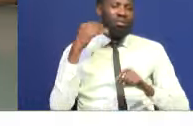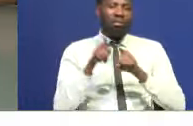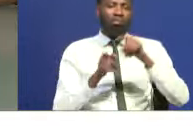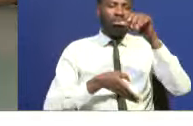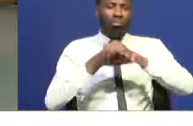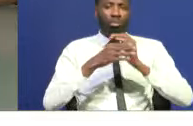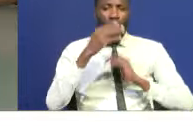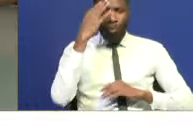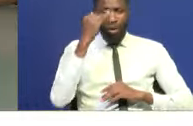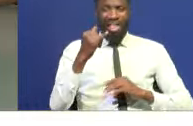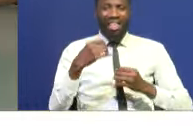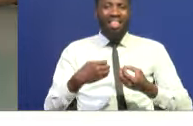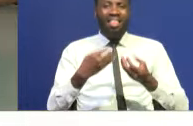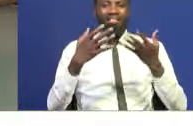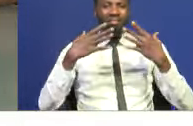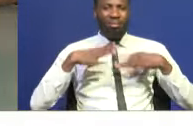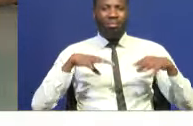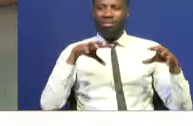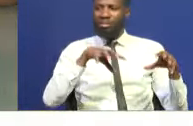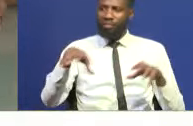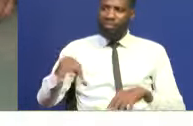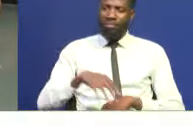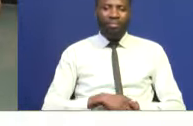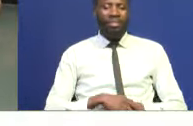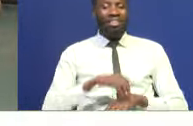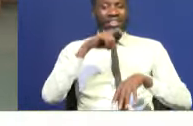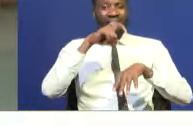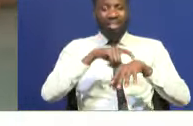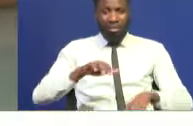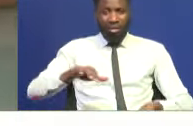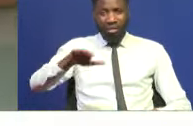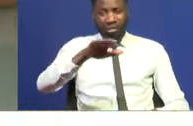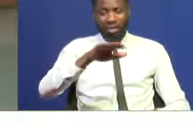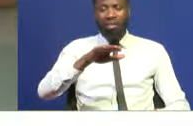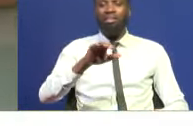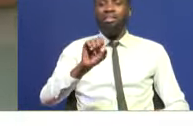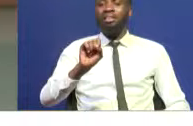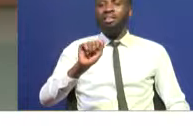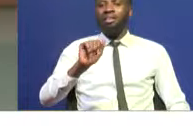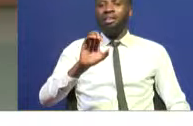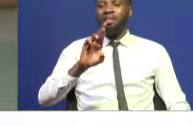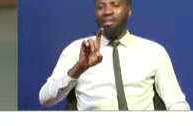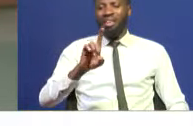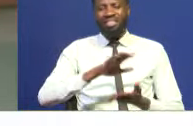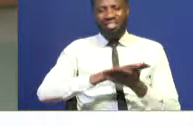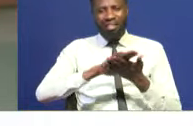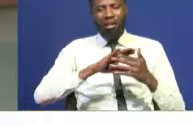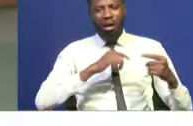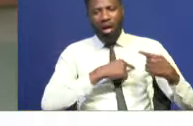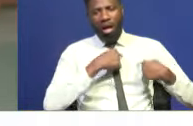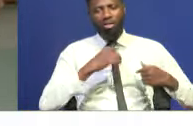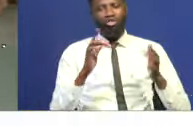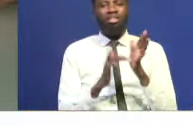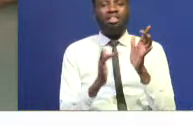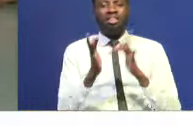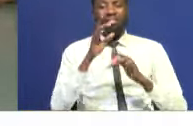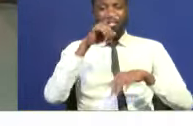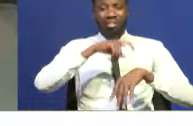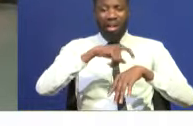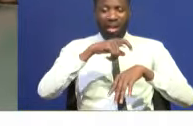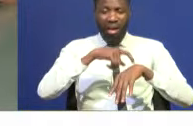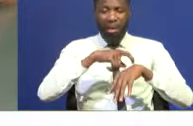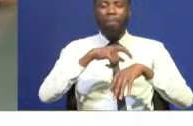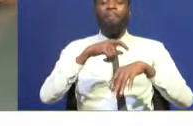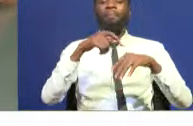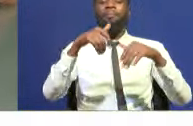residents there. Speaking at the Sacred Heart of Jesus Cathedral in Eldoret during the Requiem Mass of Father Alois